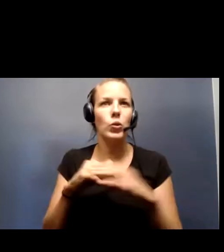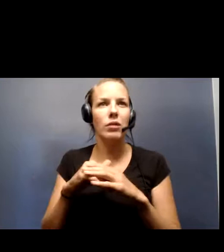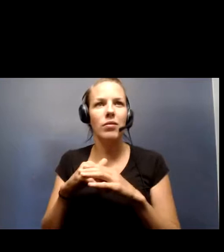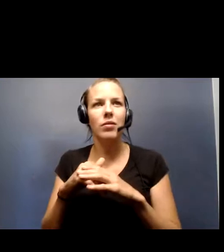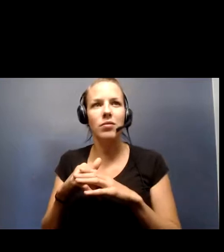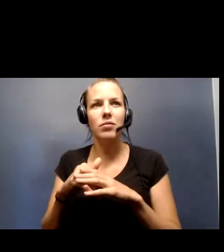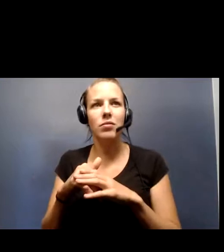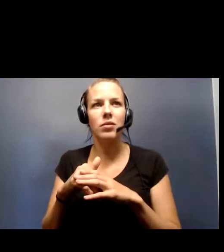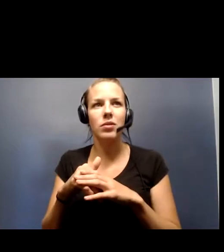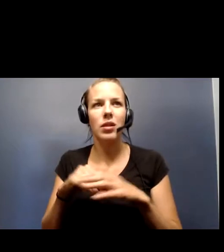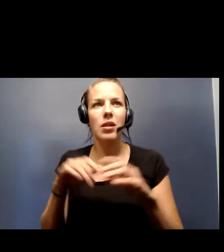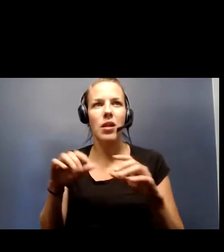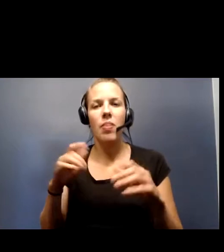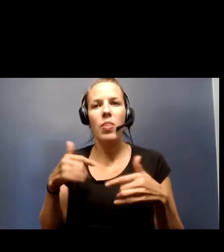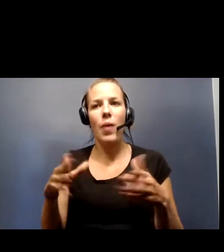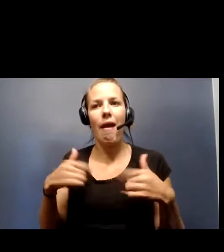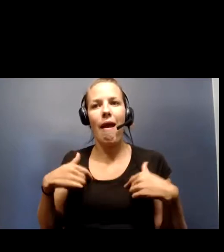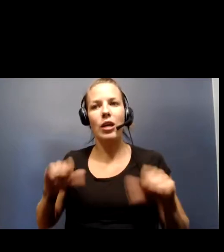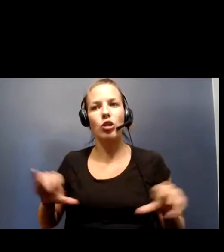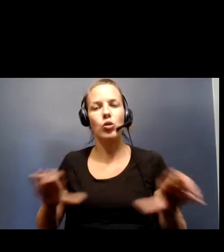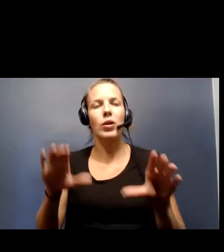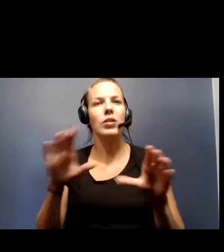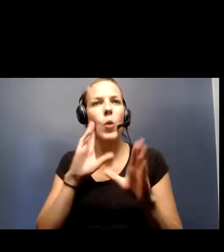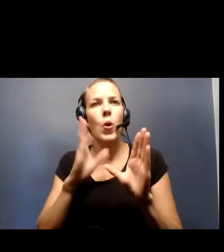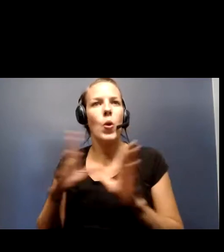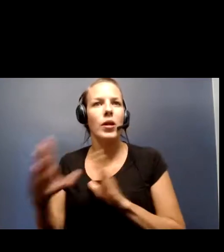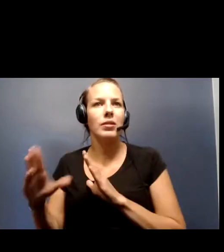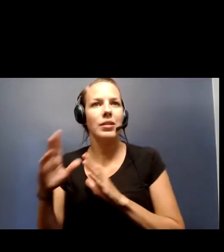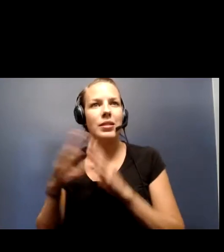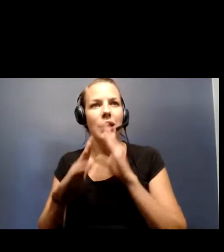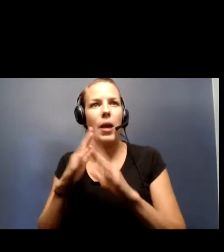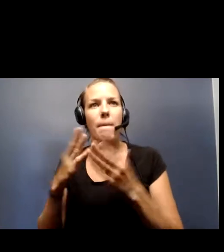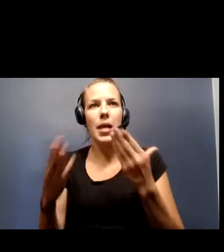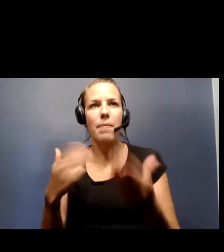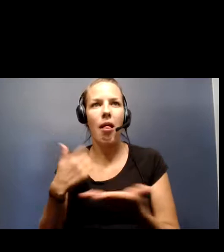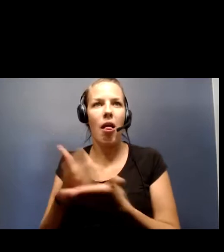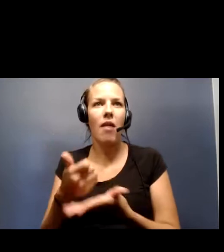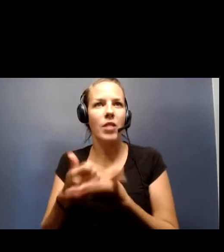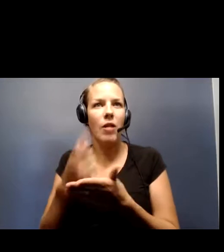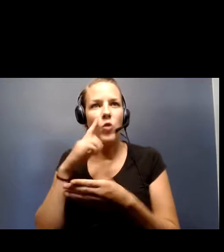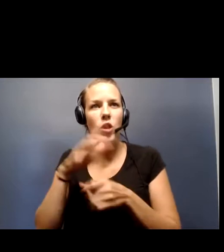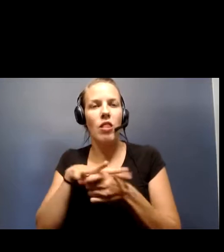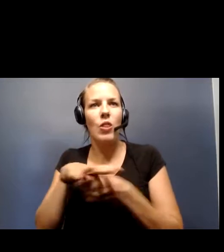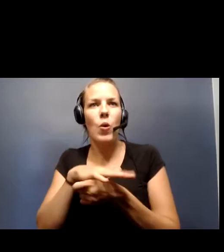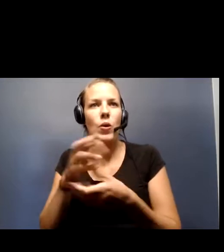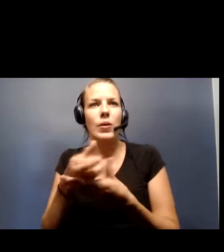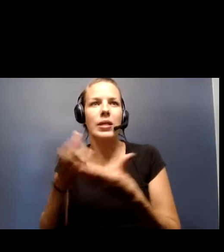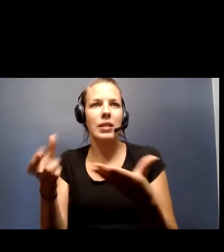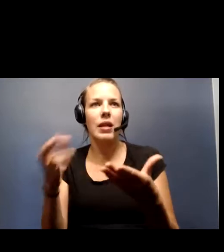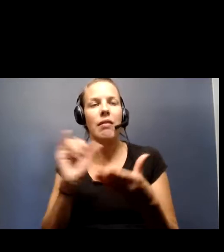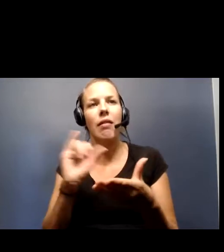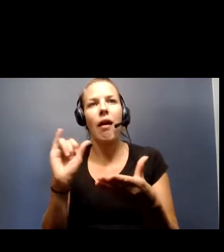fashion that I could do it. So organizations in town that may be very helpful for local resources would be places